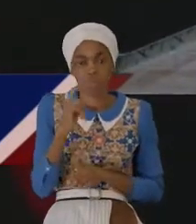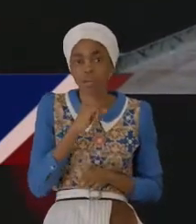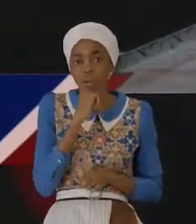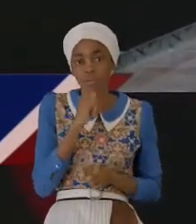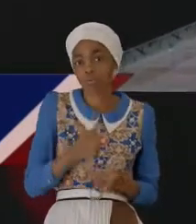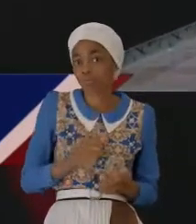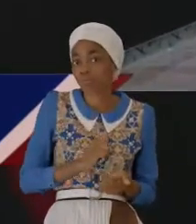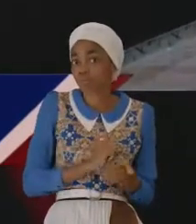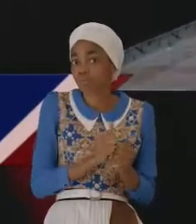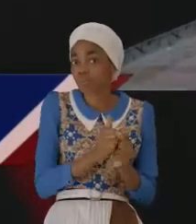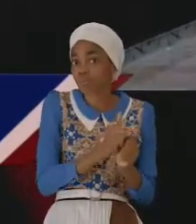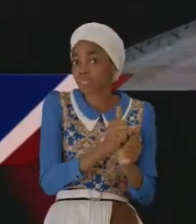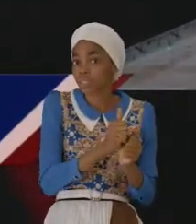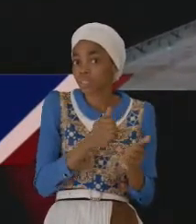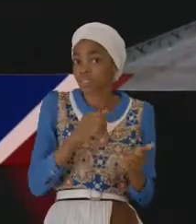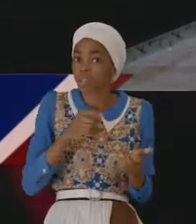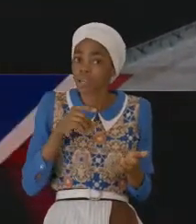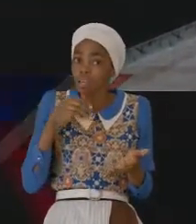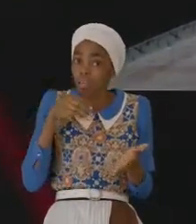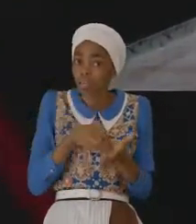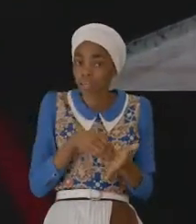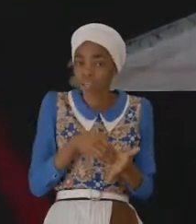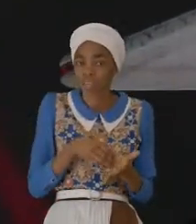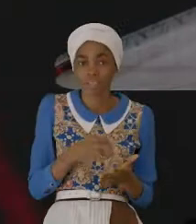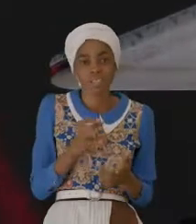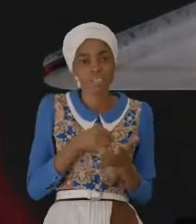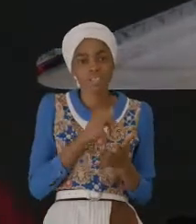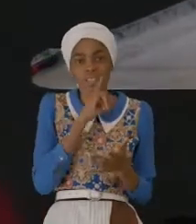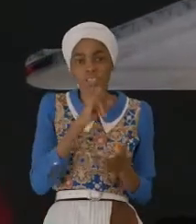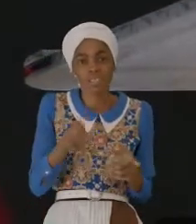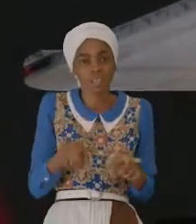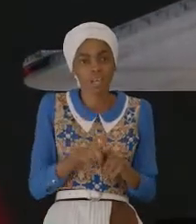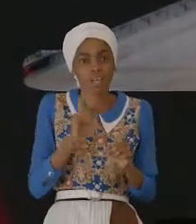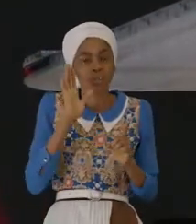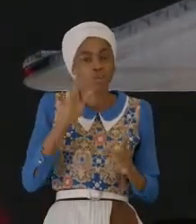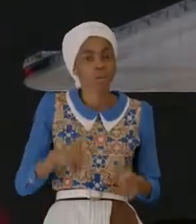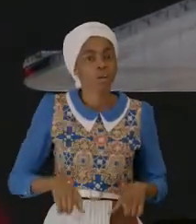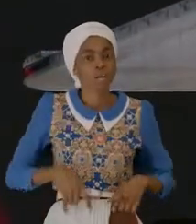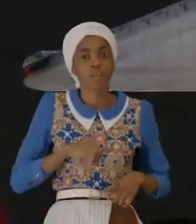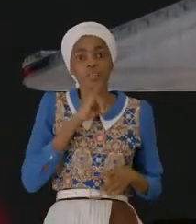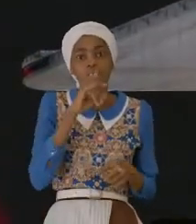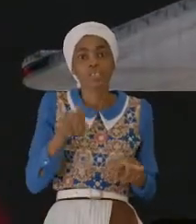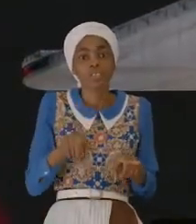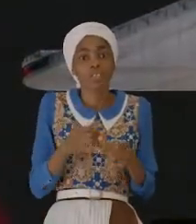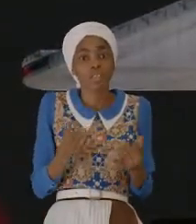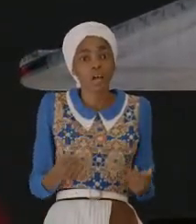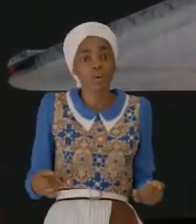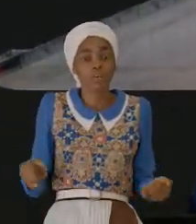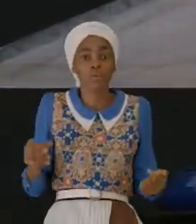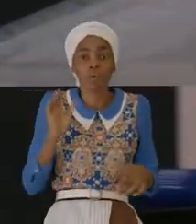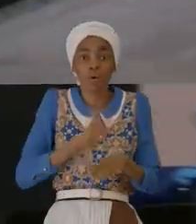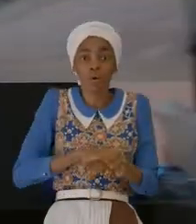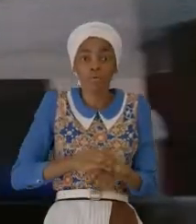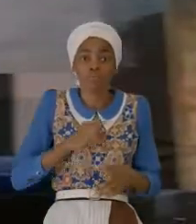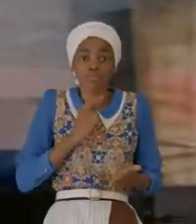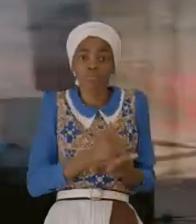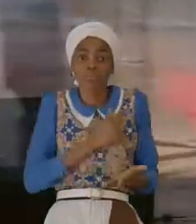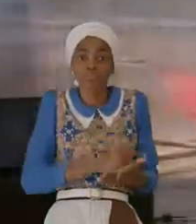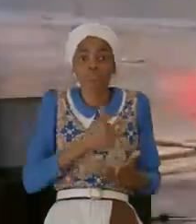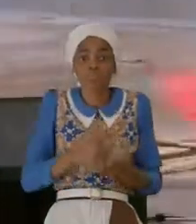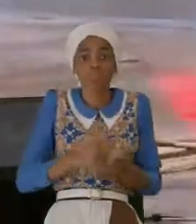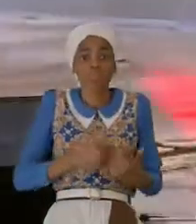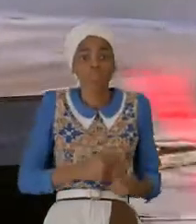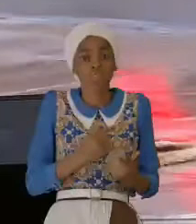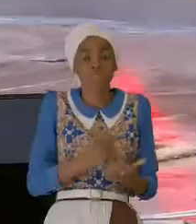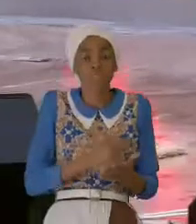anymore it's like your life now is on debating your life is on